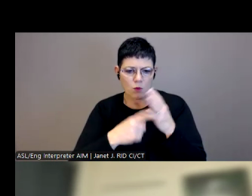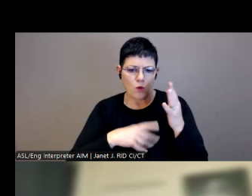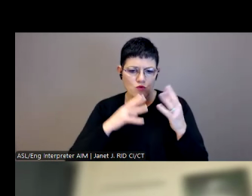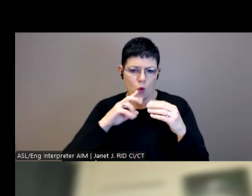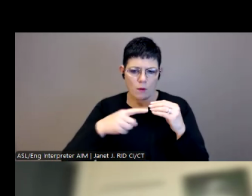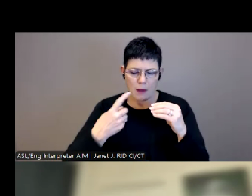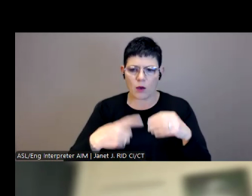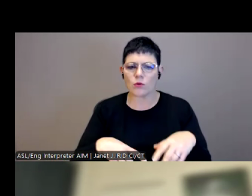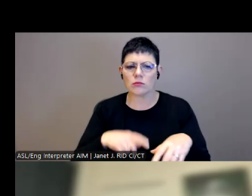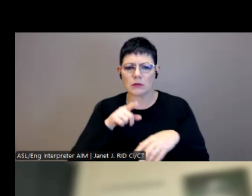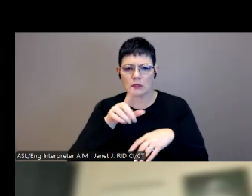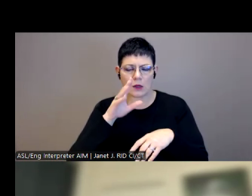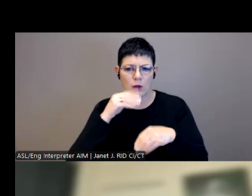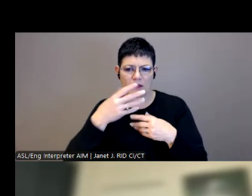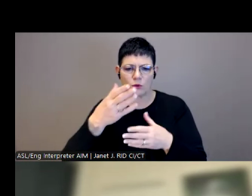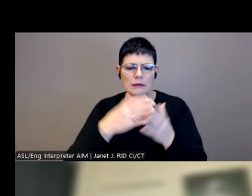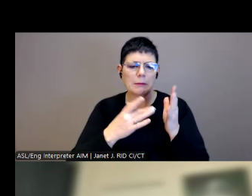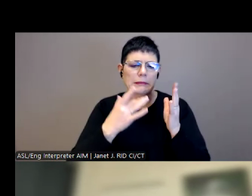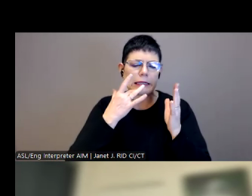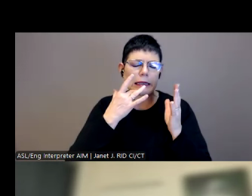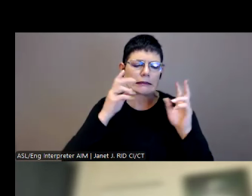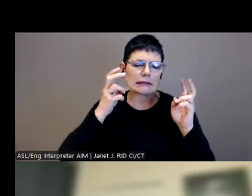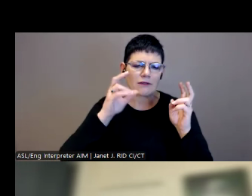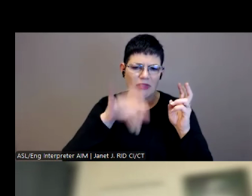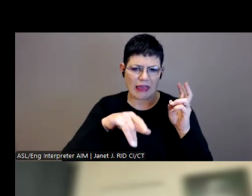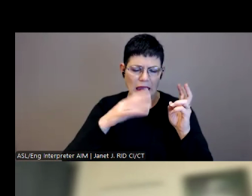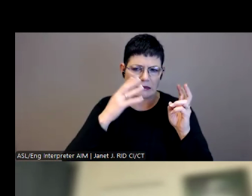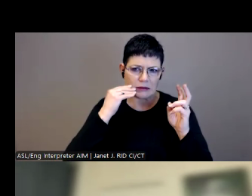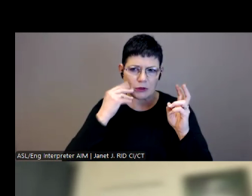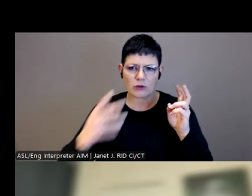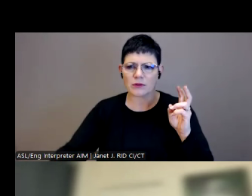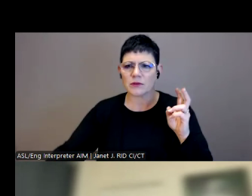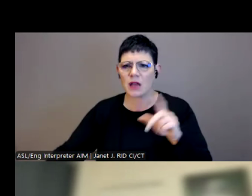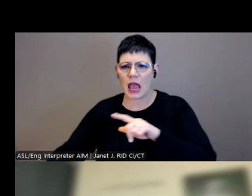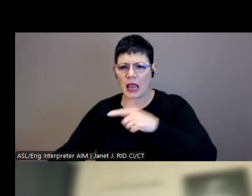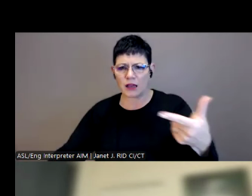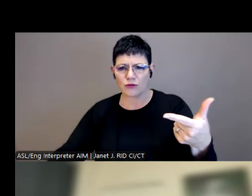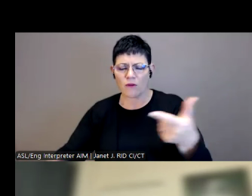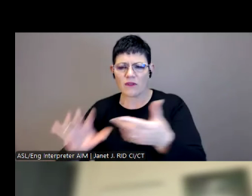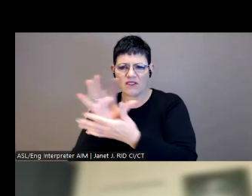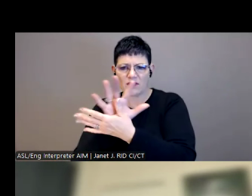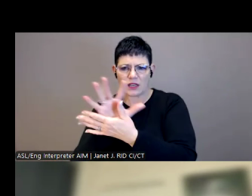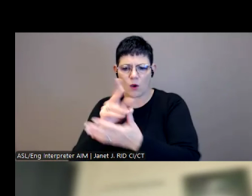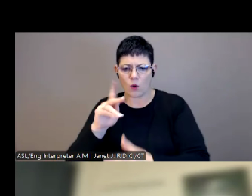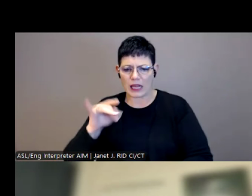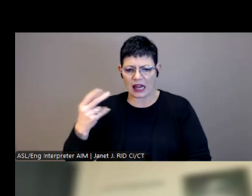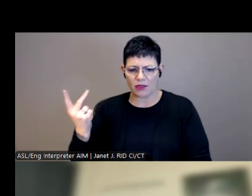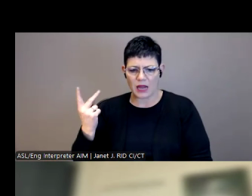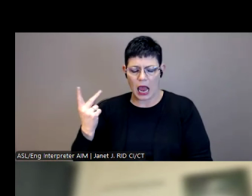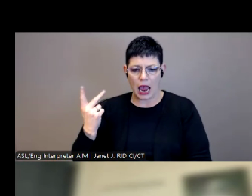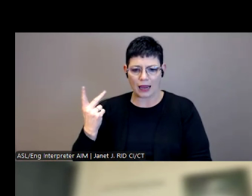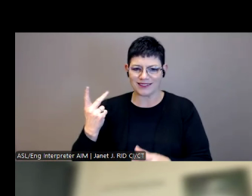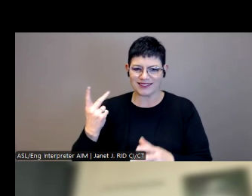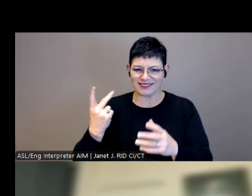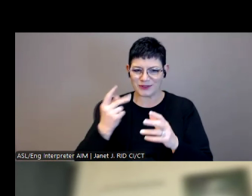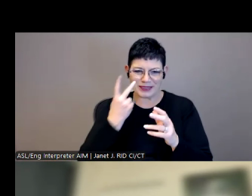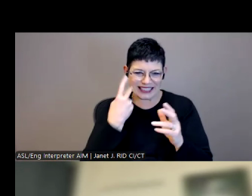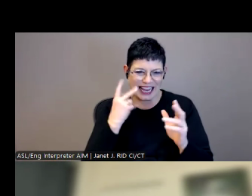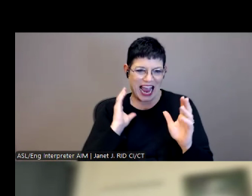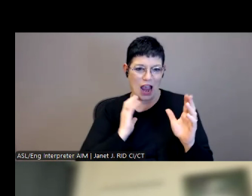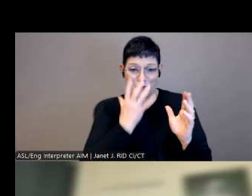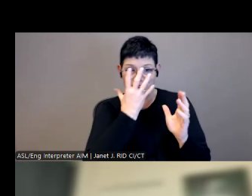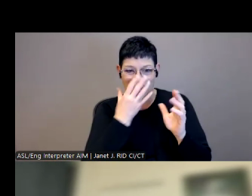And so this will give you a little taste of that. And so I'll hand off the video that Keith and I star in. And so forgive us if